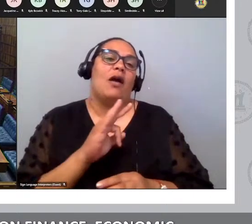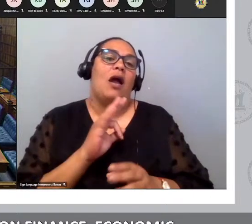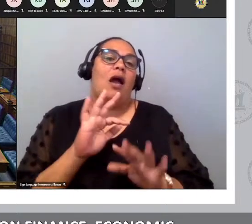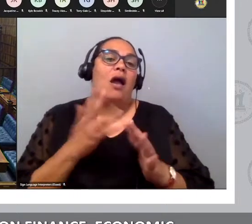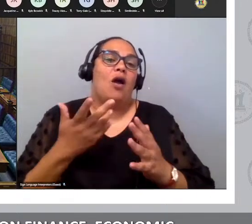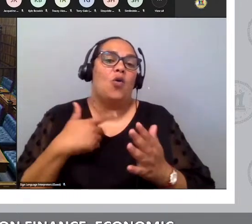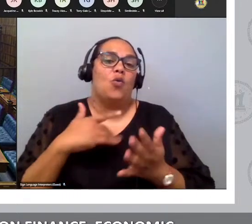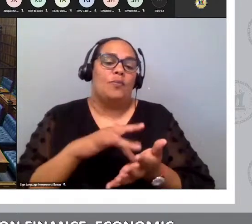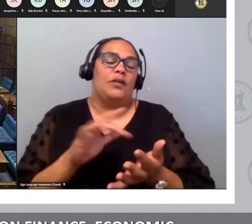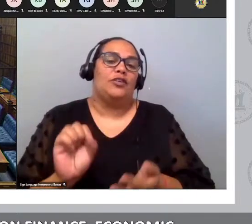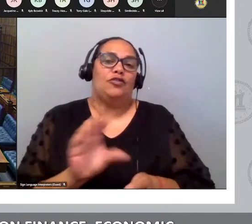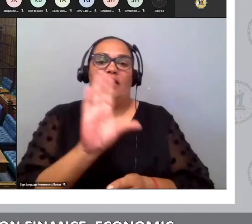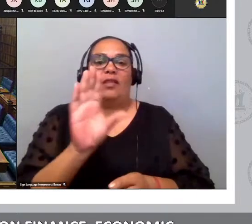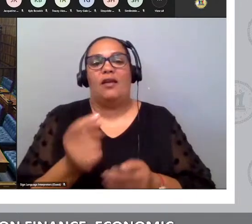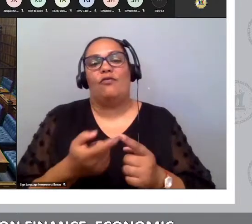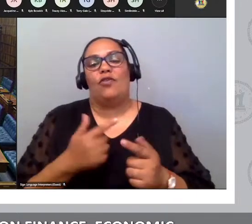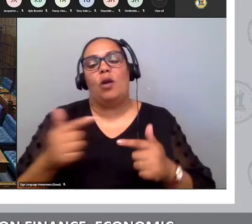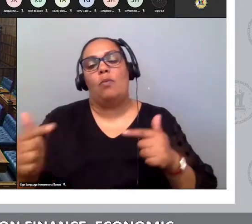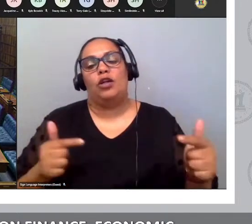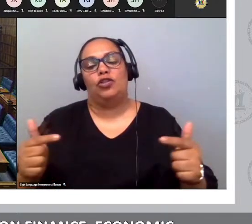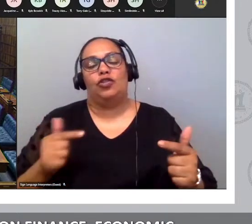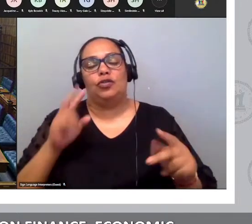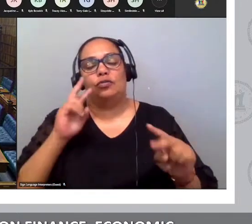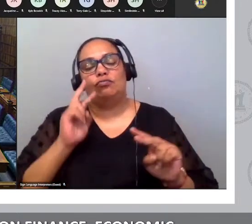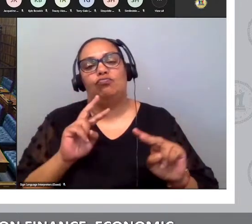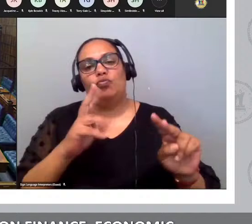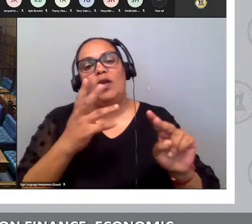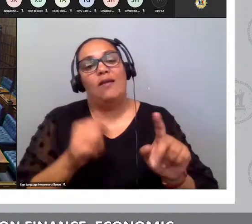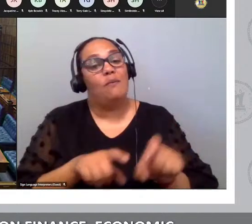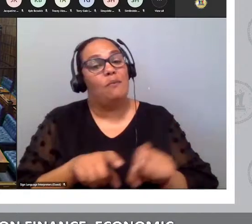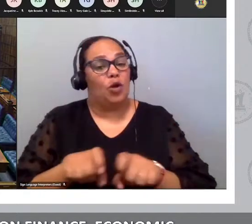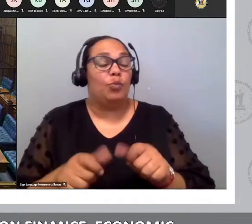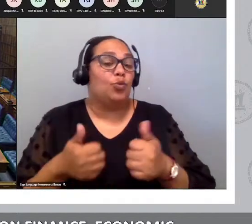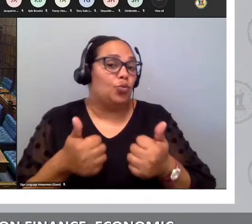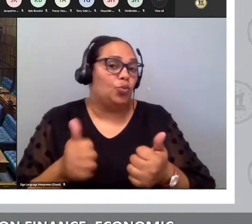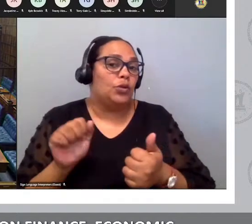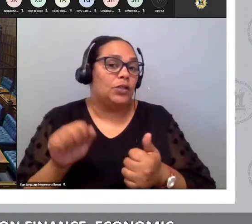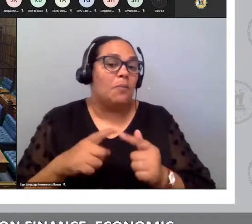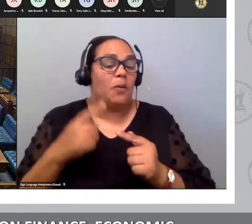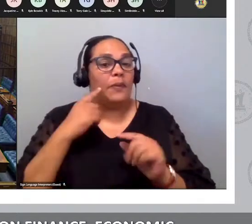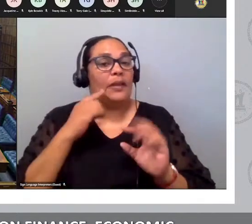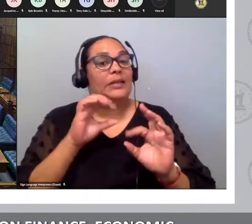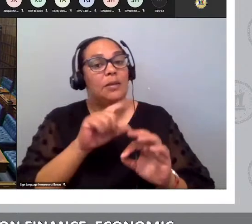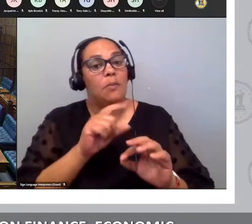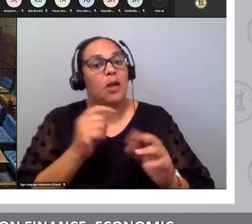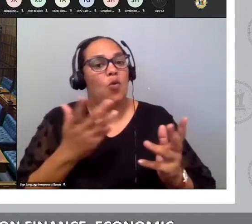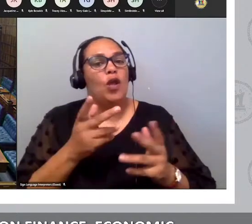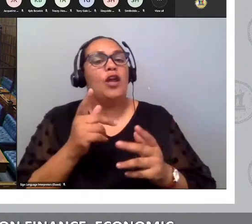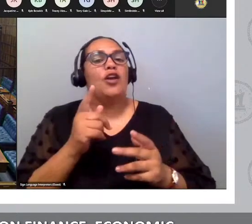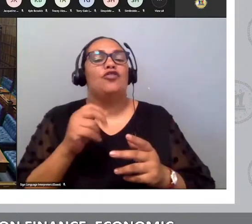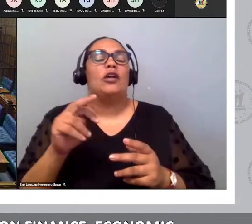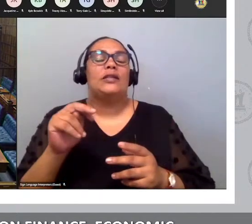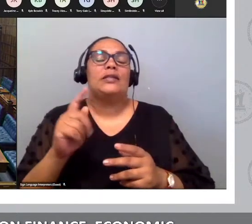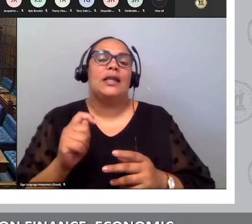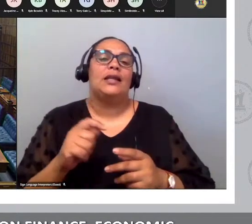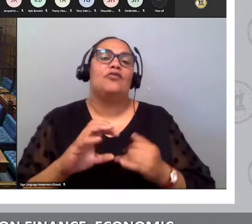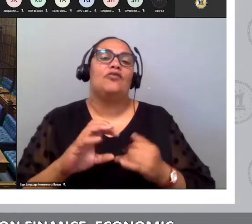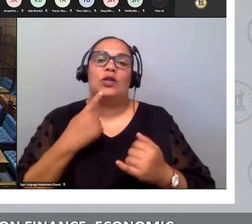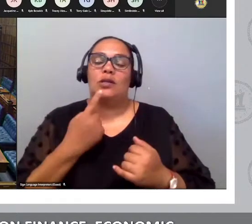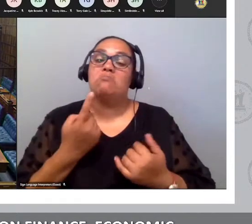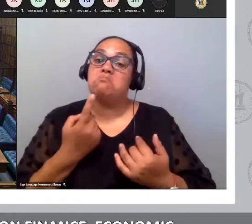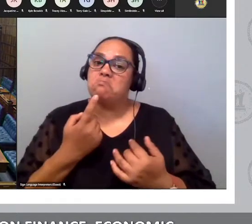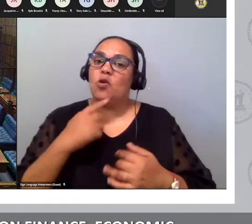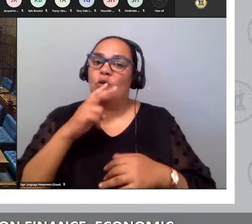how we position South Africa from a logistic chain perspective and competition is good and I think that's where where trans is striving to say we need to